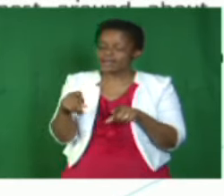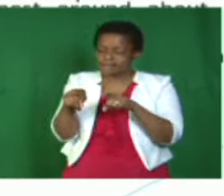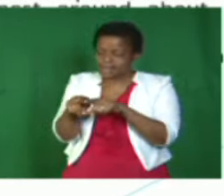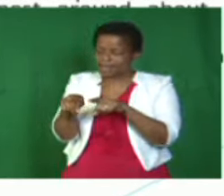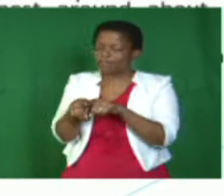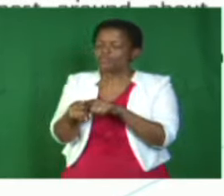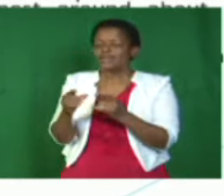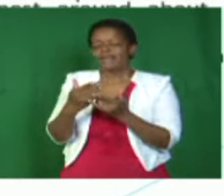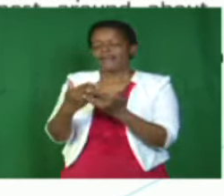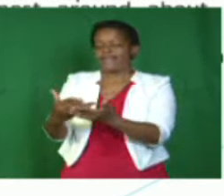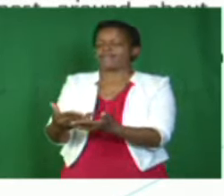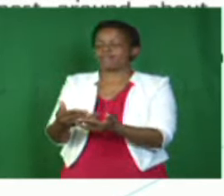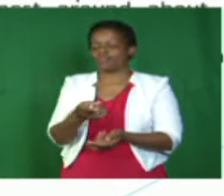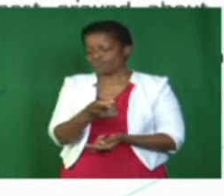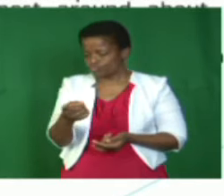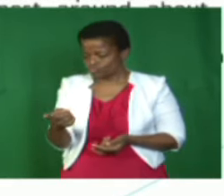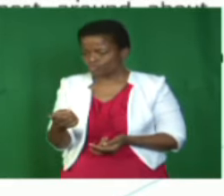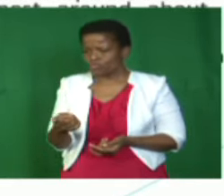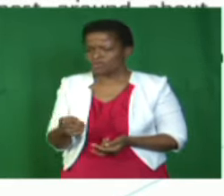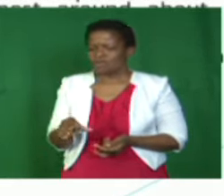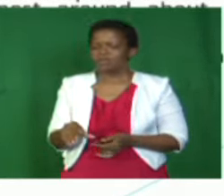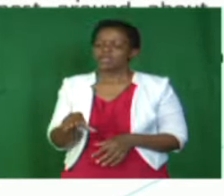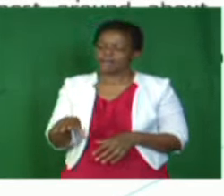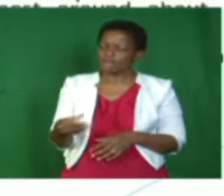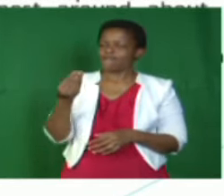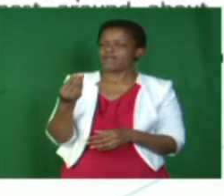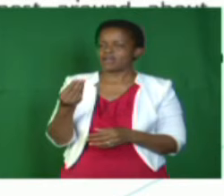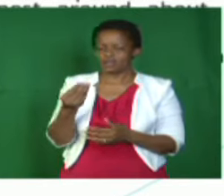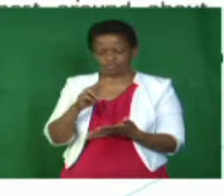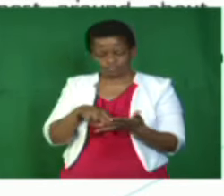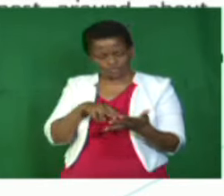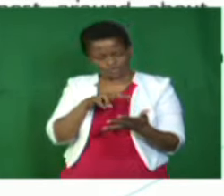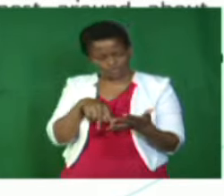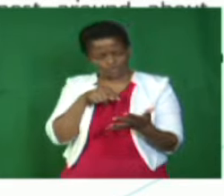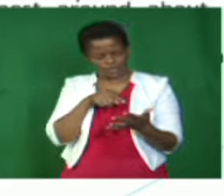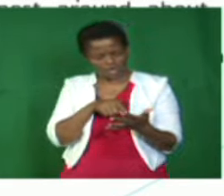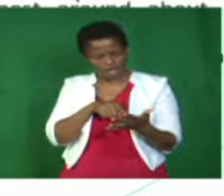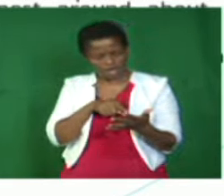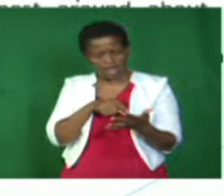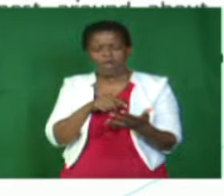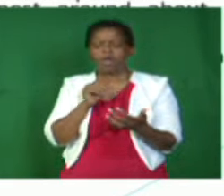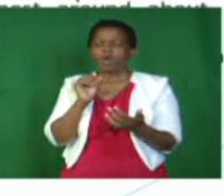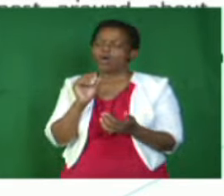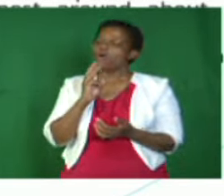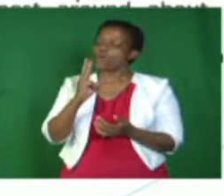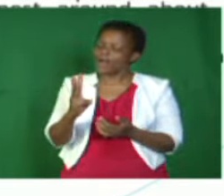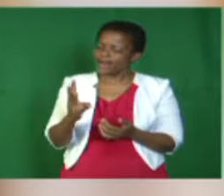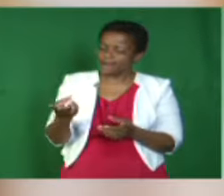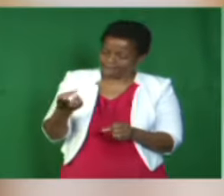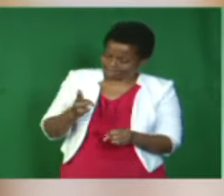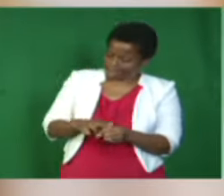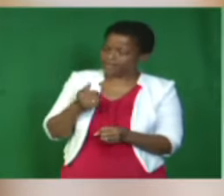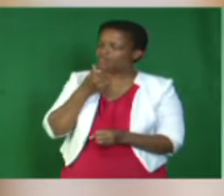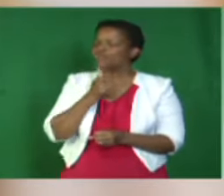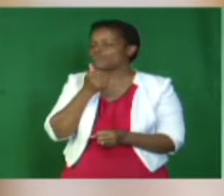you because you may find that or you might find that in the article that you are reading, that synonym has been used. So